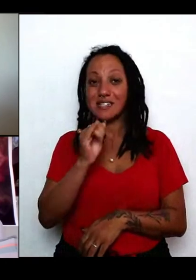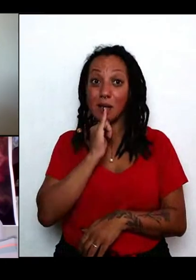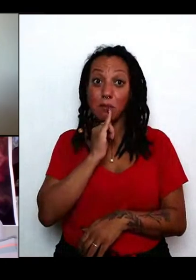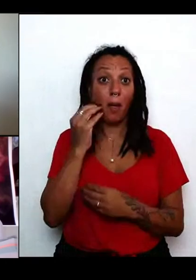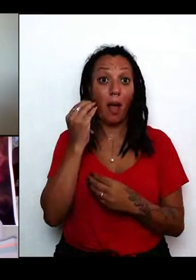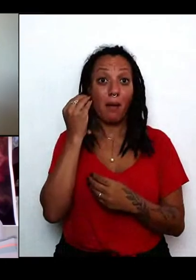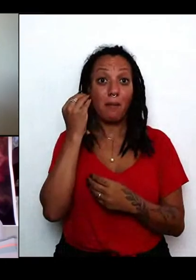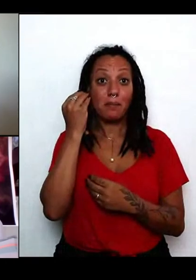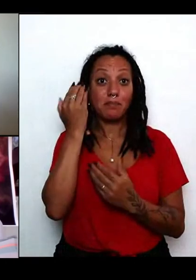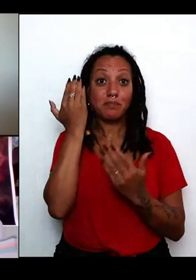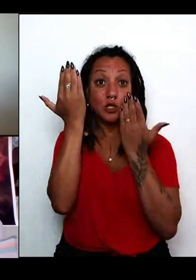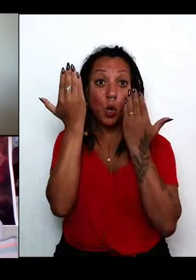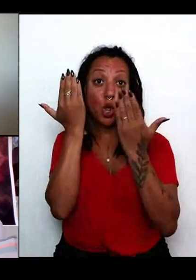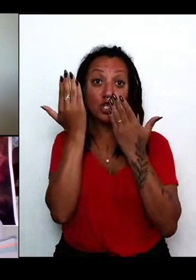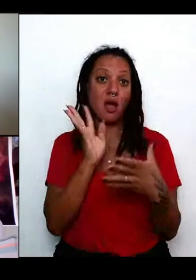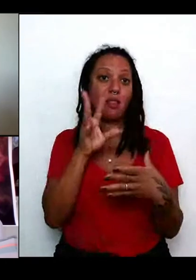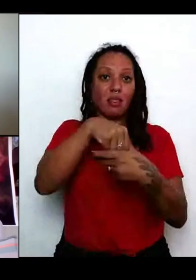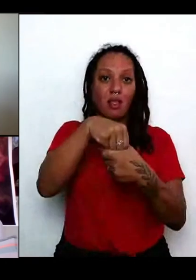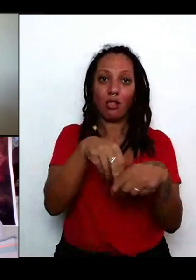foreign